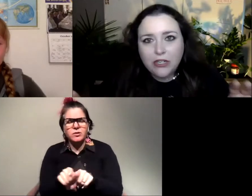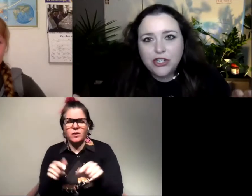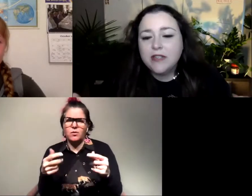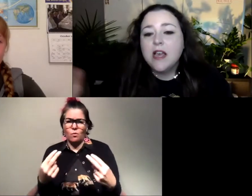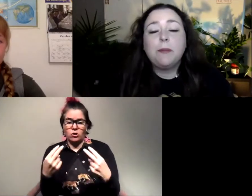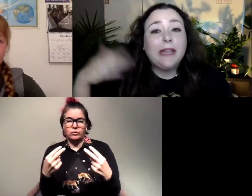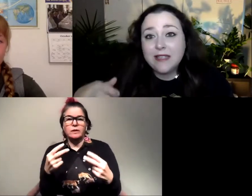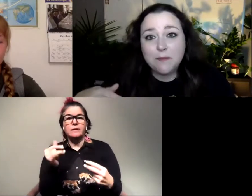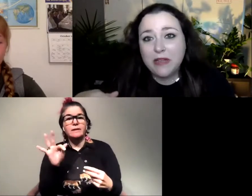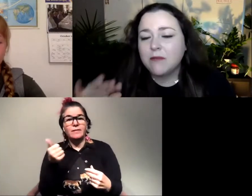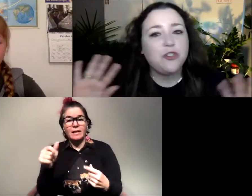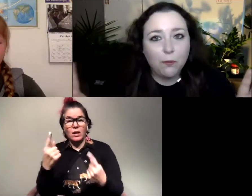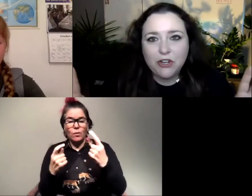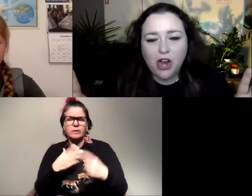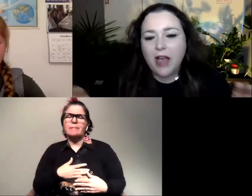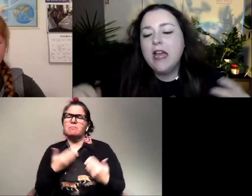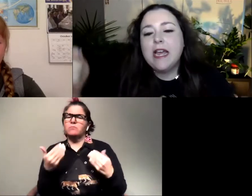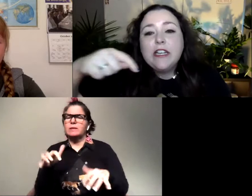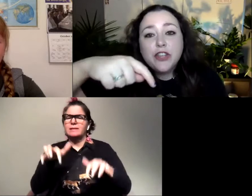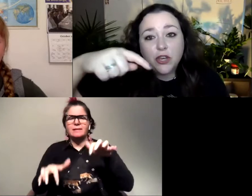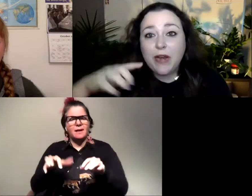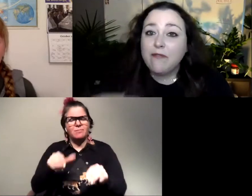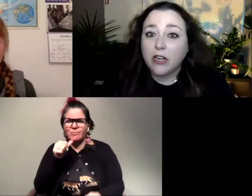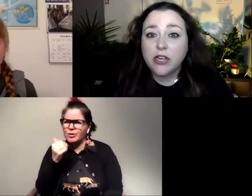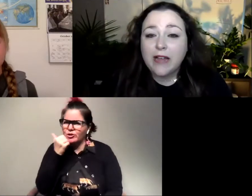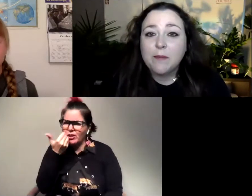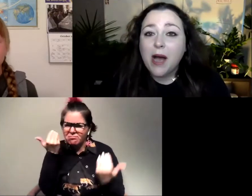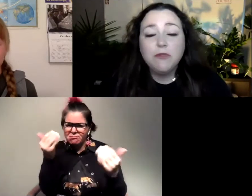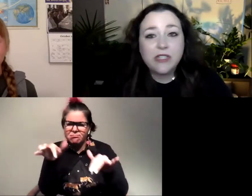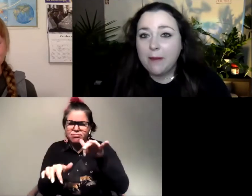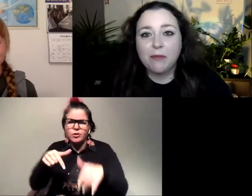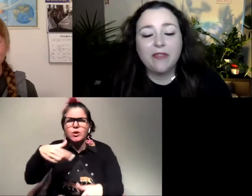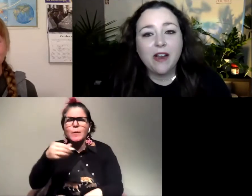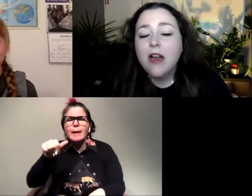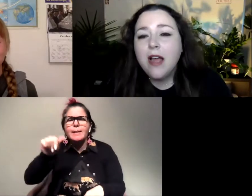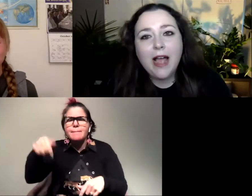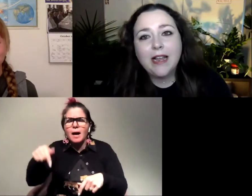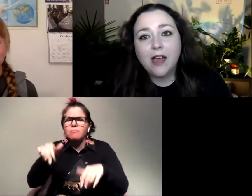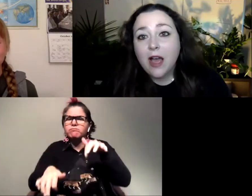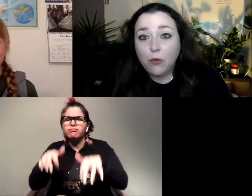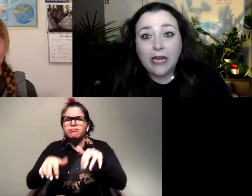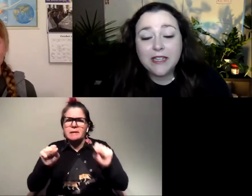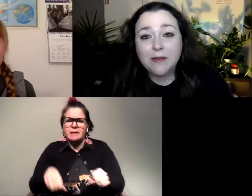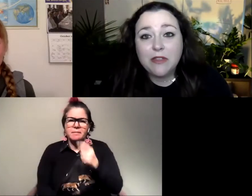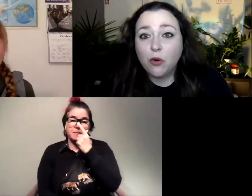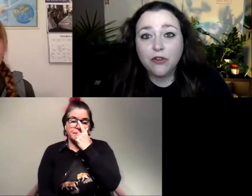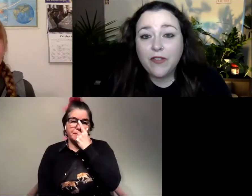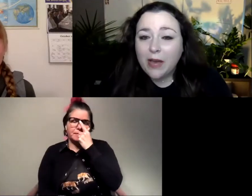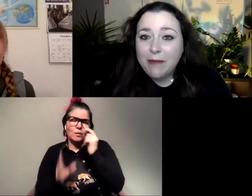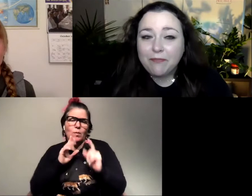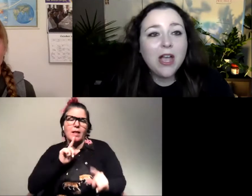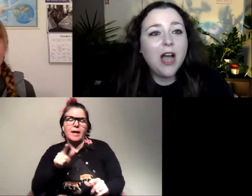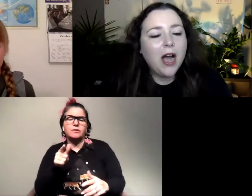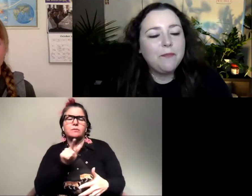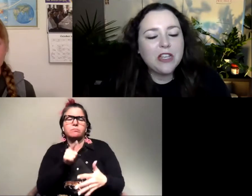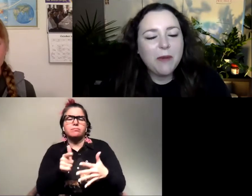have questions, please submit them. Don't be shy, into the Q&A function at the bottom. Just type them in there, and we'll get to them in the order that they come